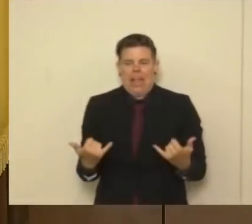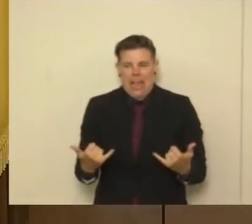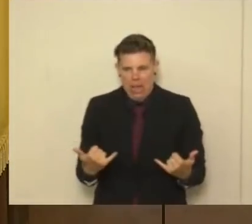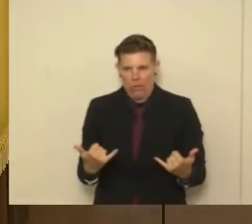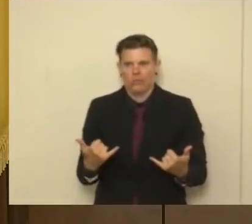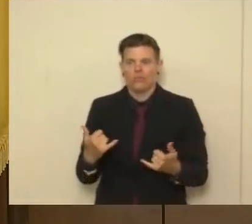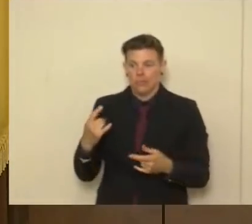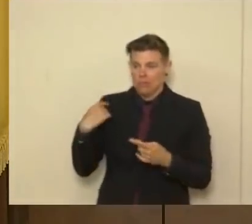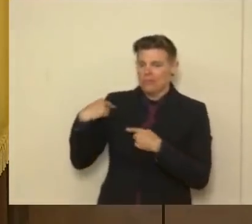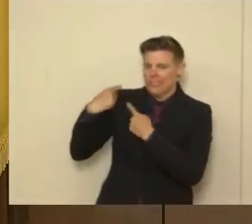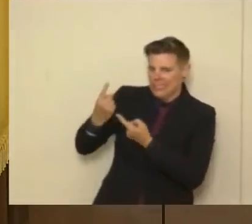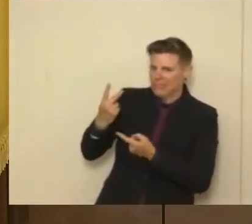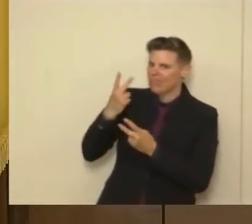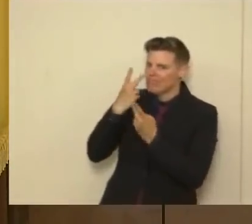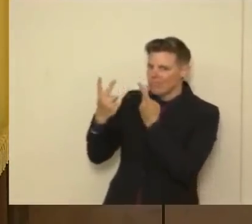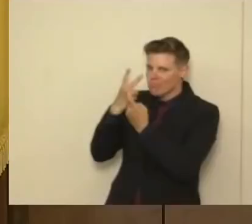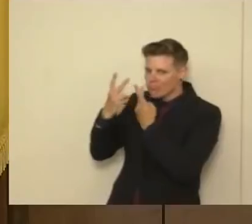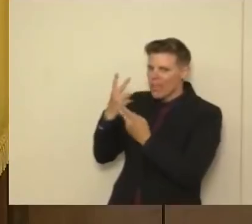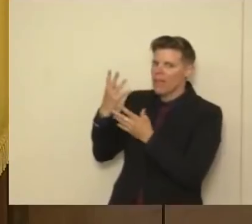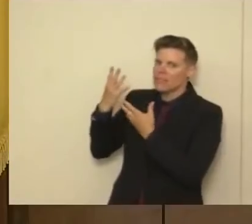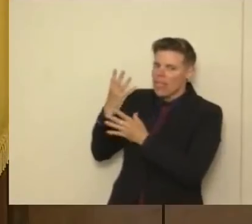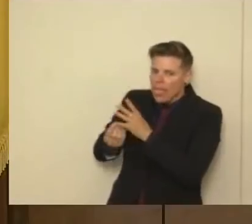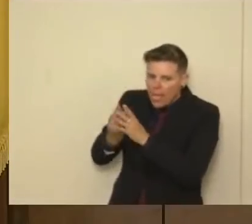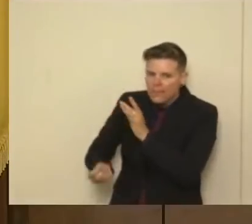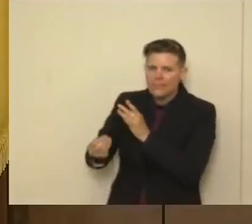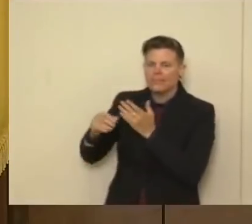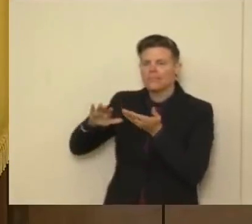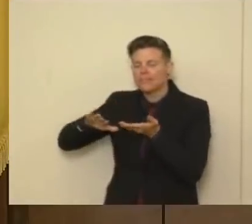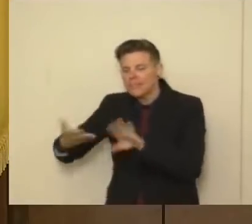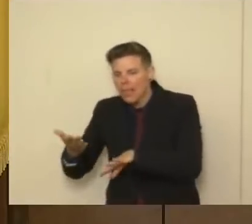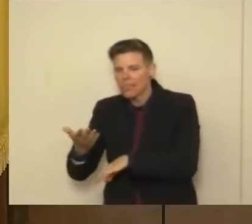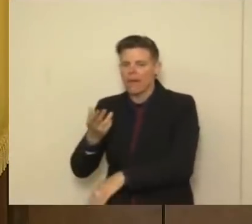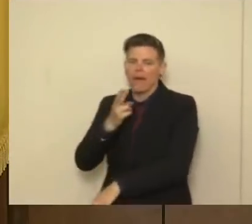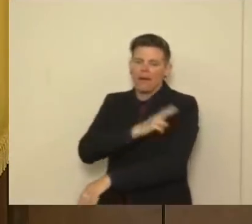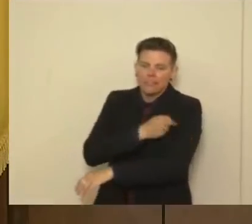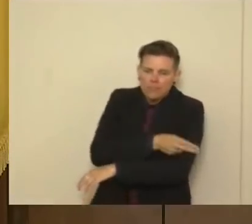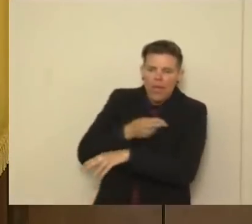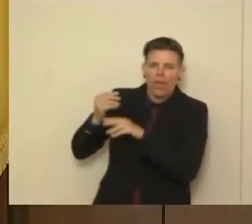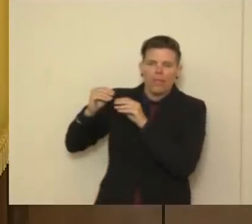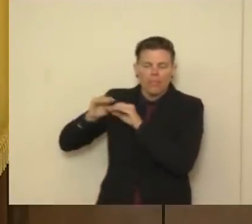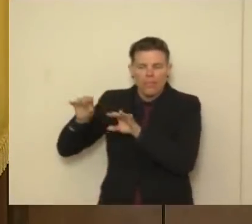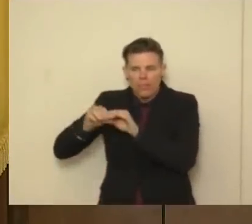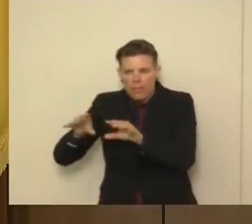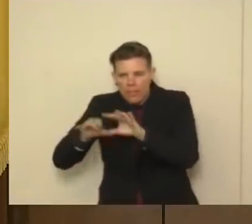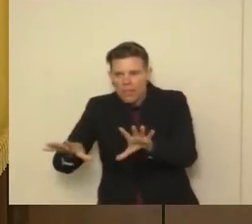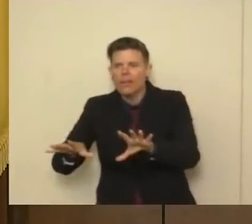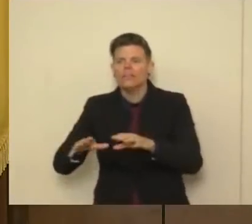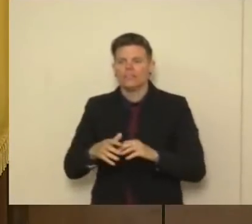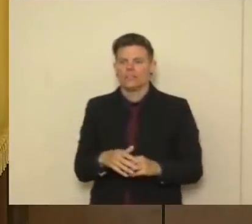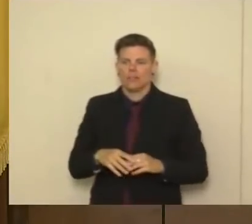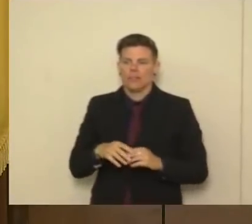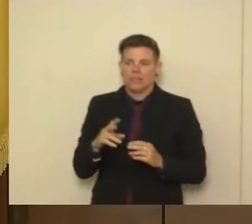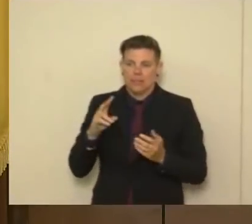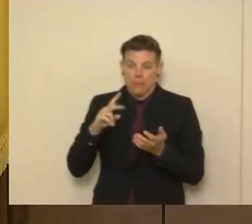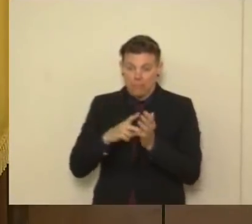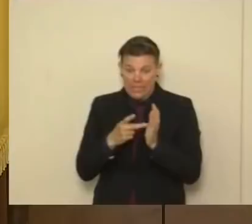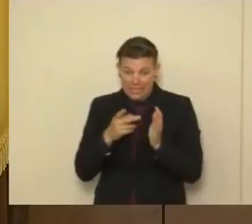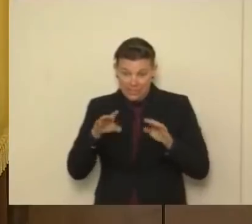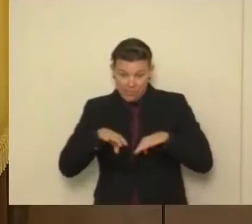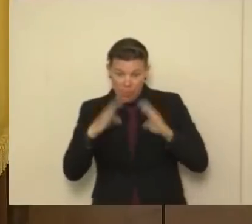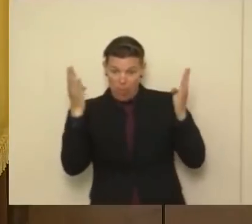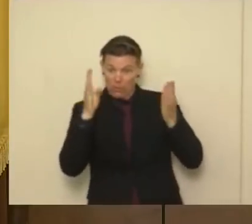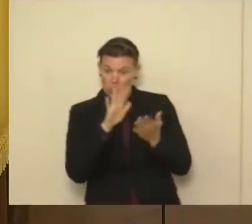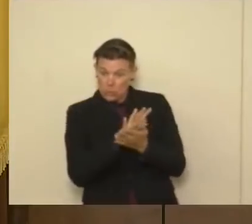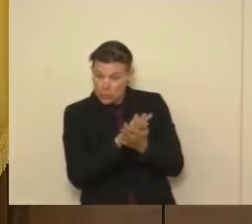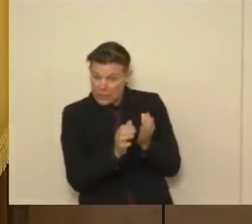discussed, deaths, hospitalizations, rate of infection is higher, but it means that you couldn't safely open schools. I'm still cautiously optimistic that